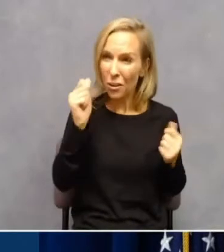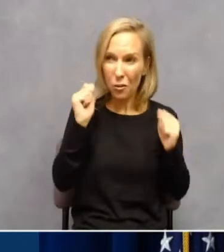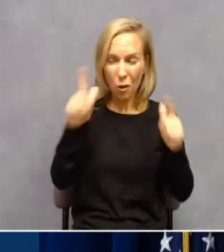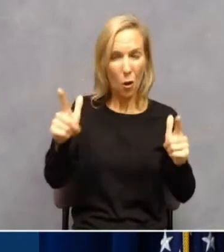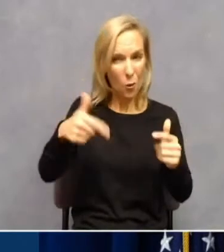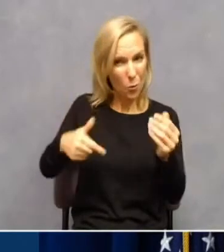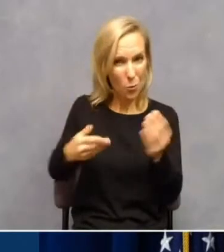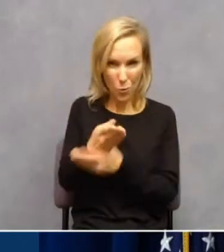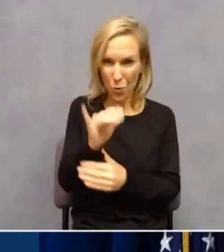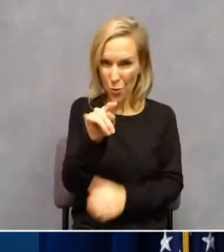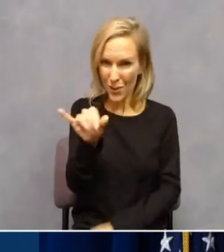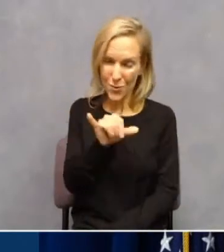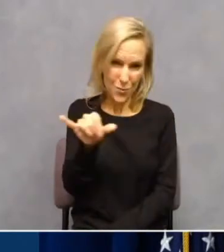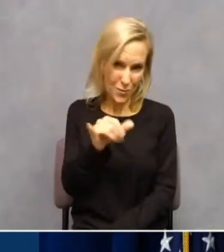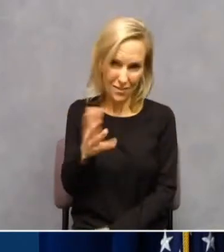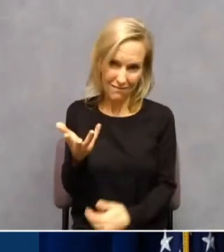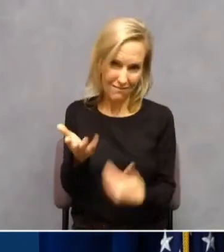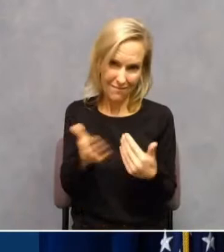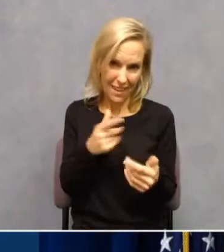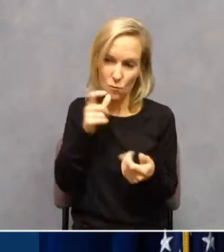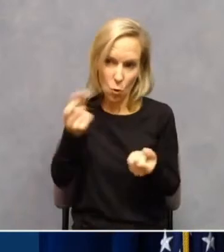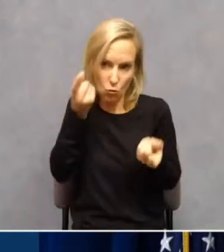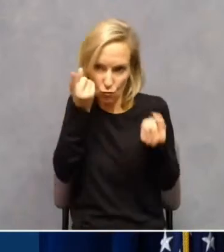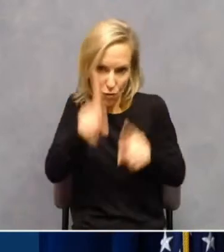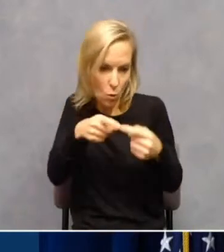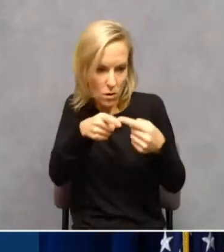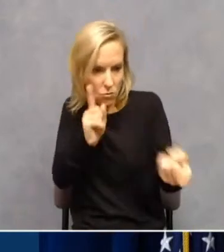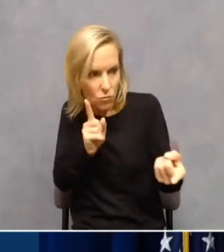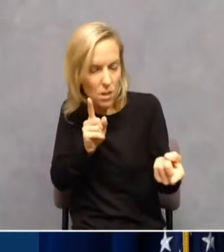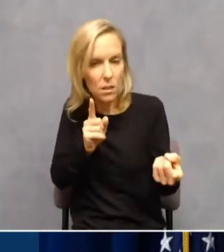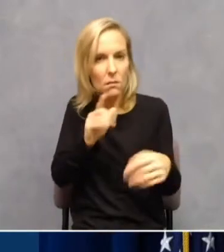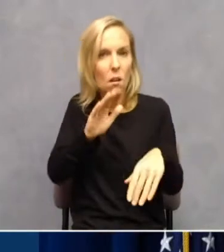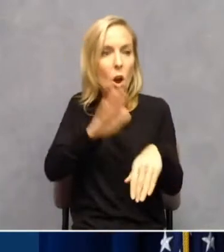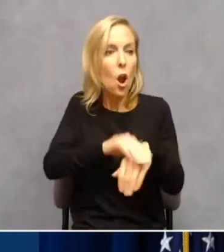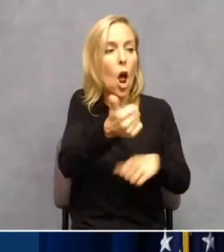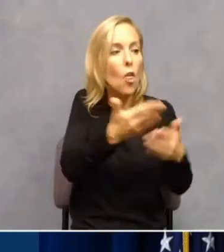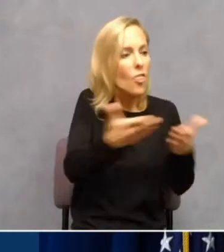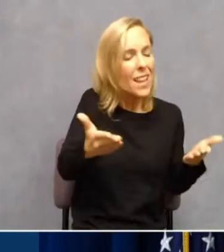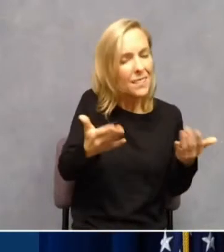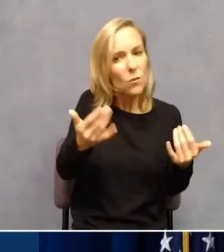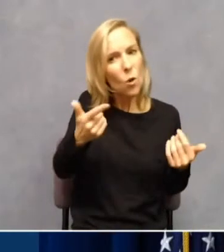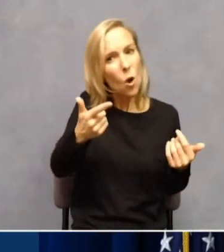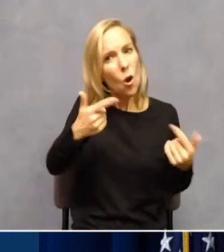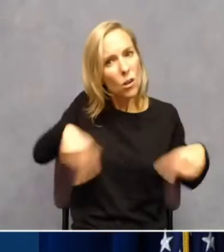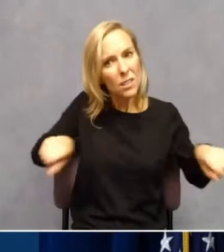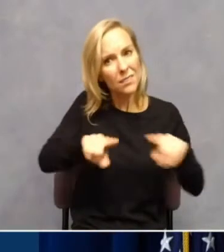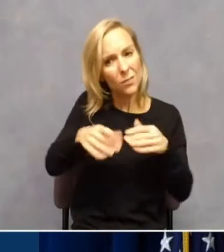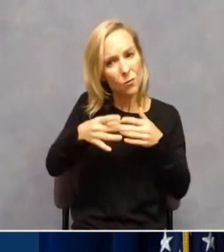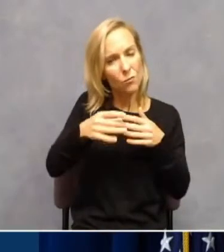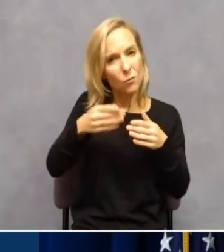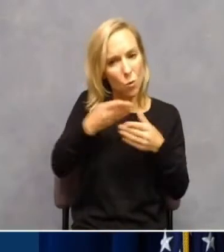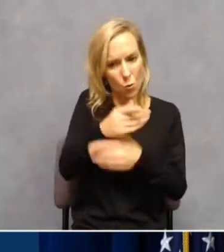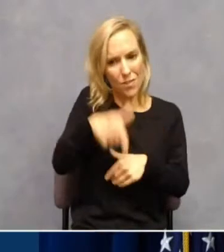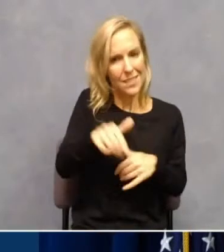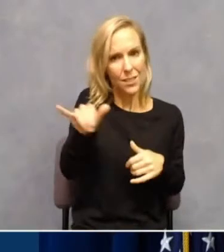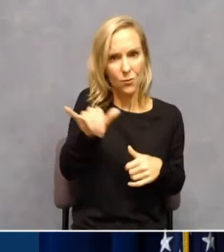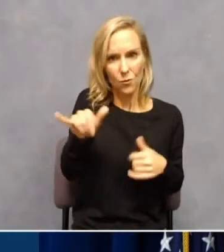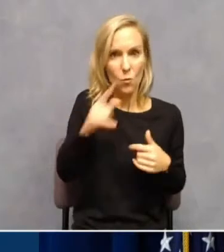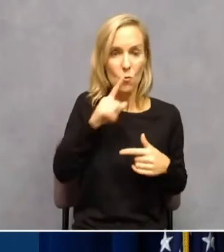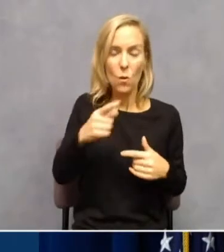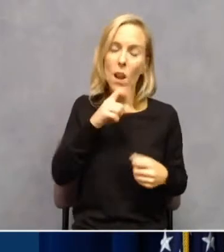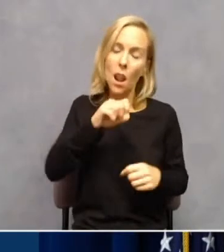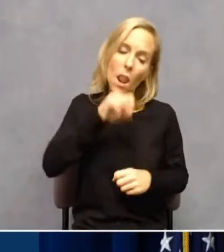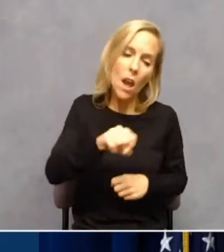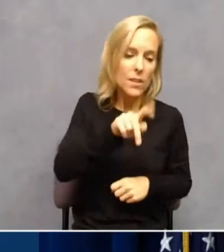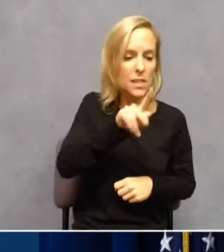even if they don't agree with you on certain things. So we claim to love to be Kentuckians and love to be